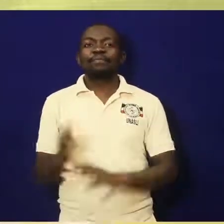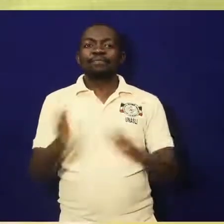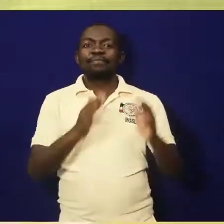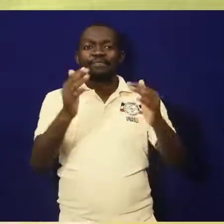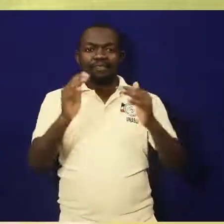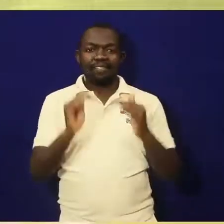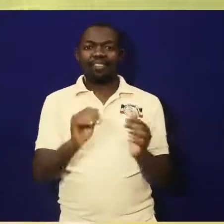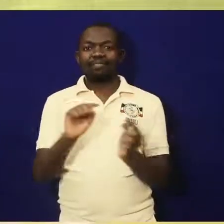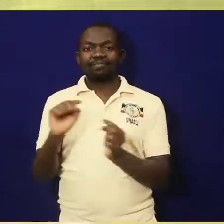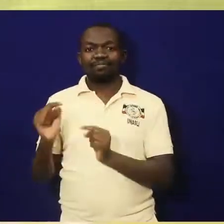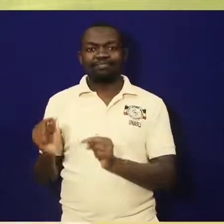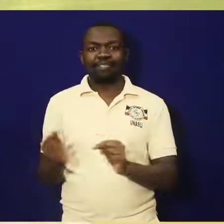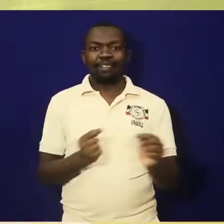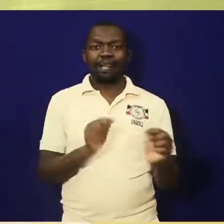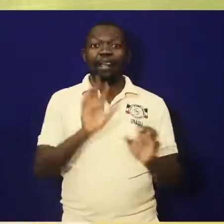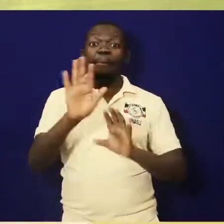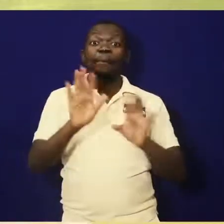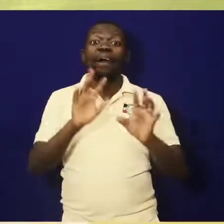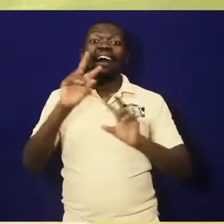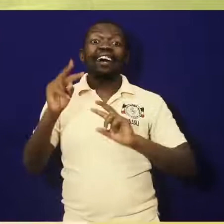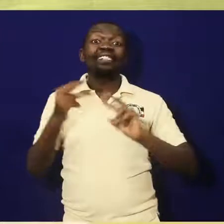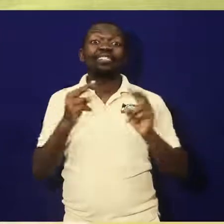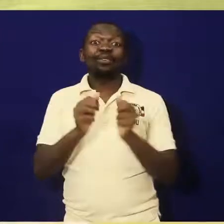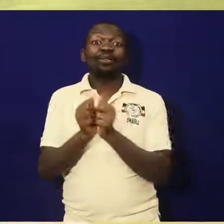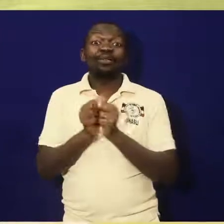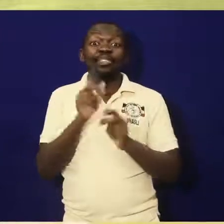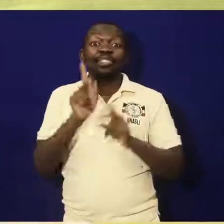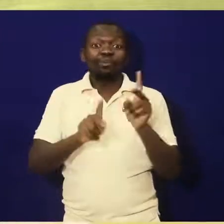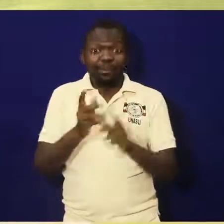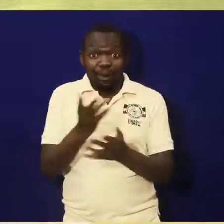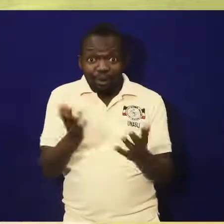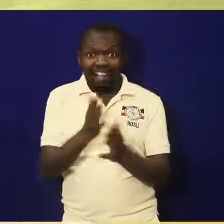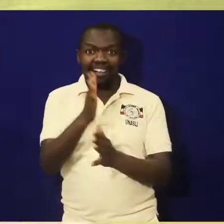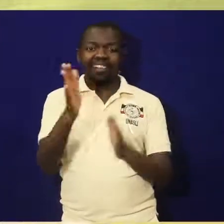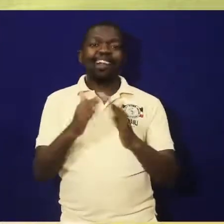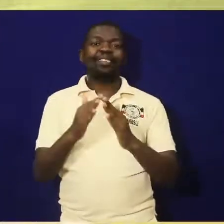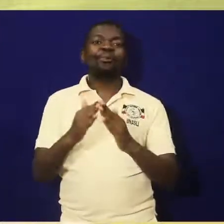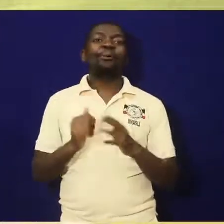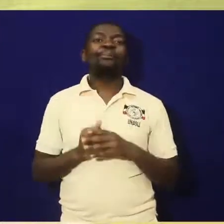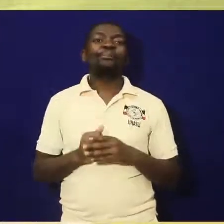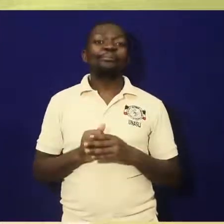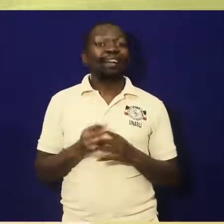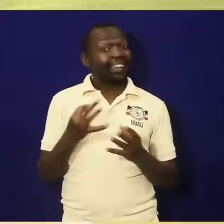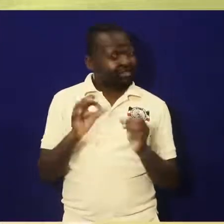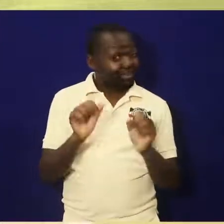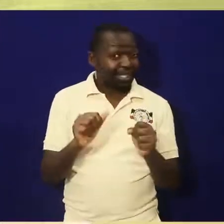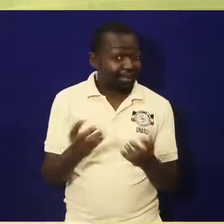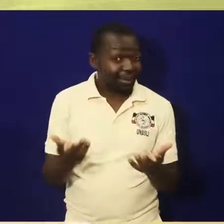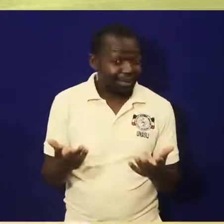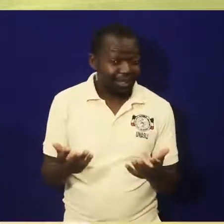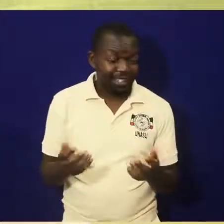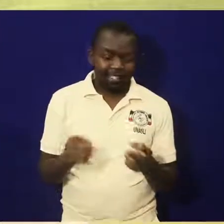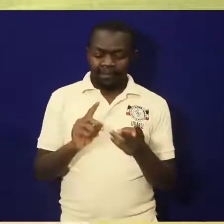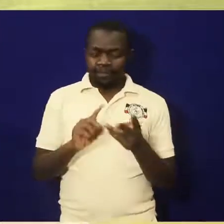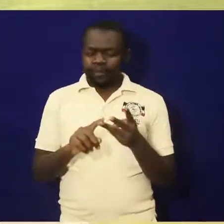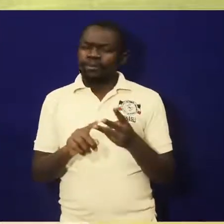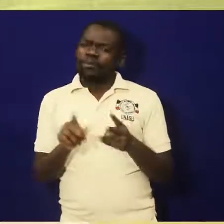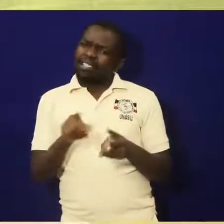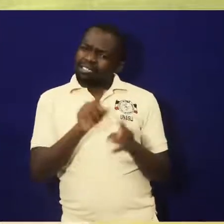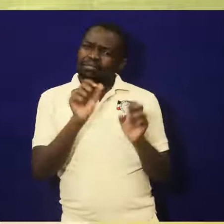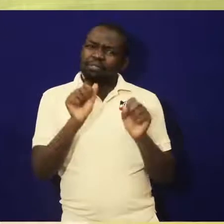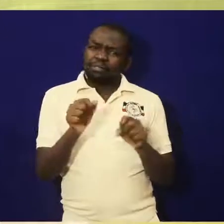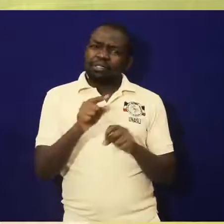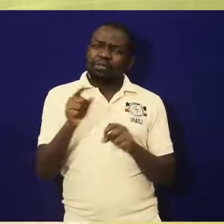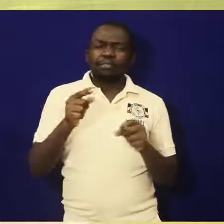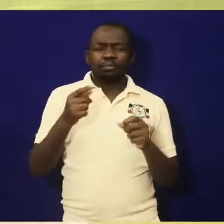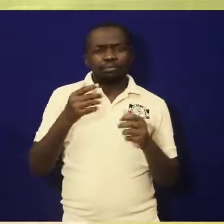discuss your answers with the people at home, if possible. You could also plan to discuss